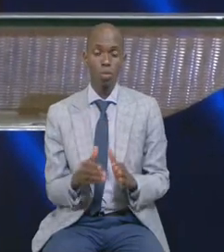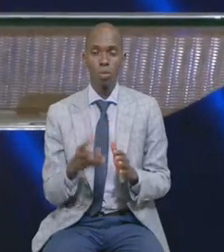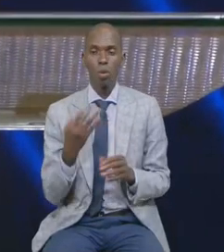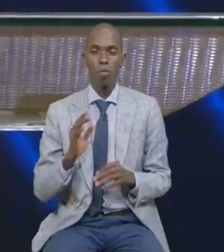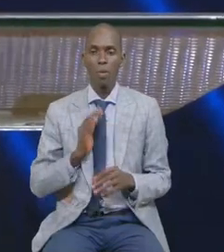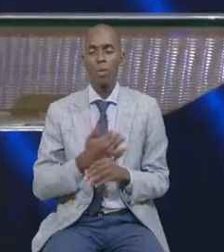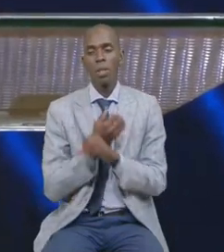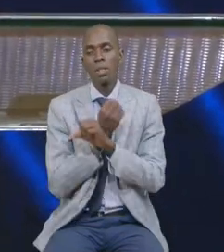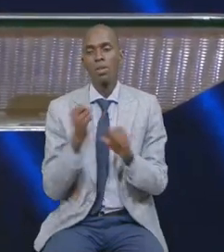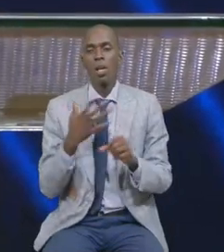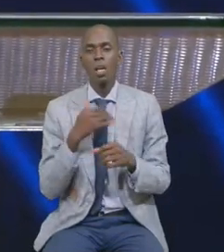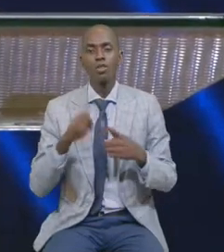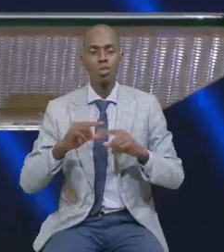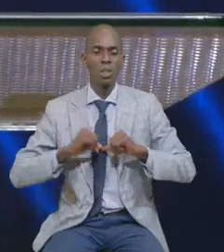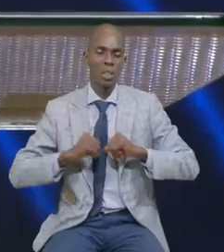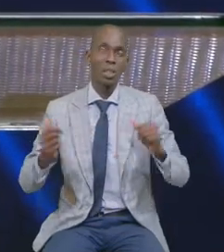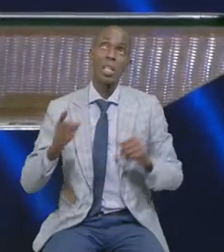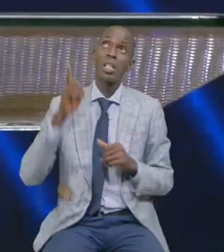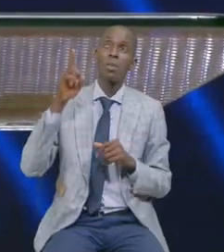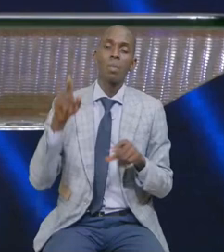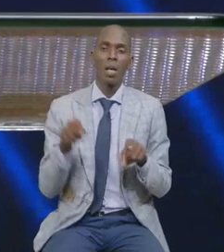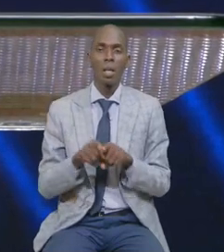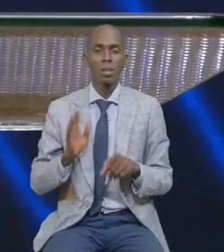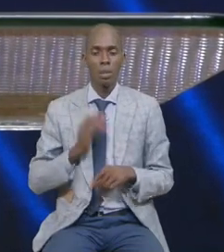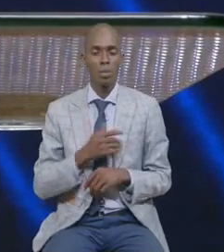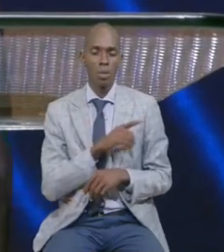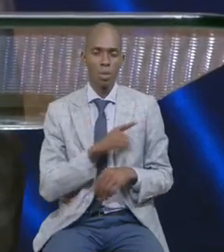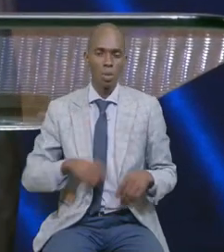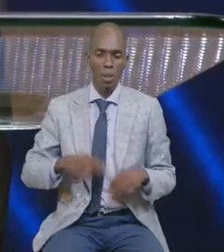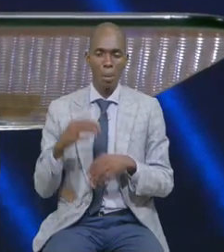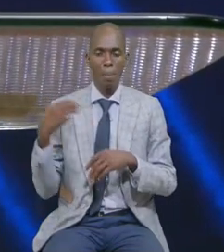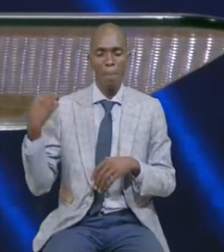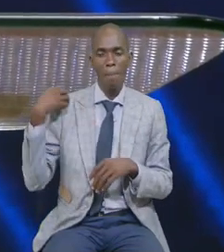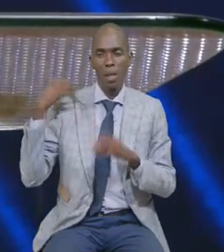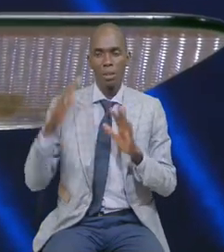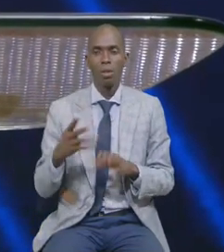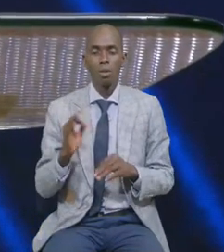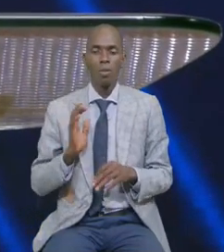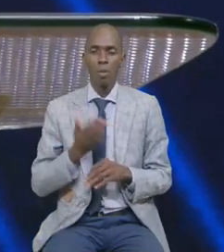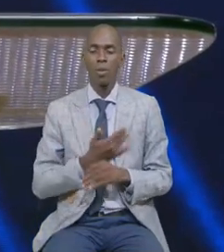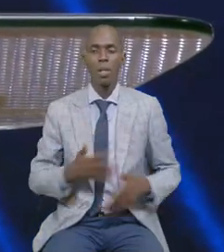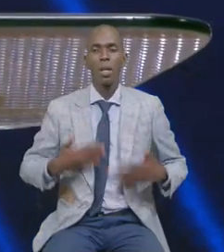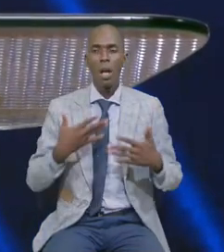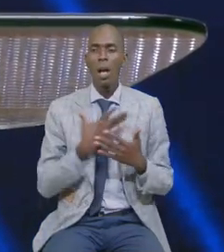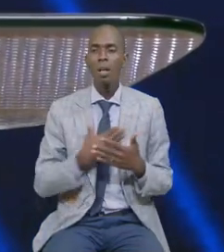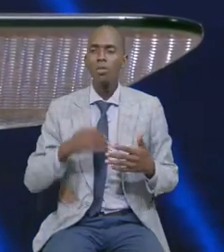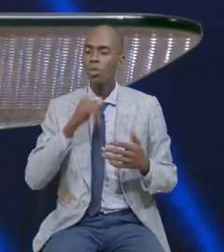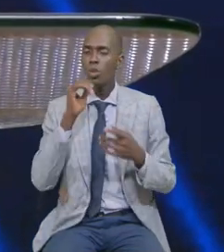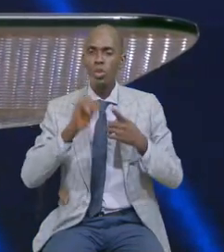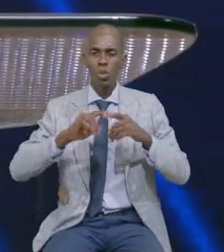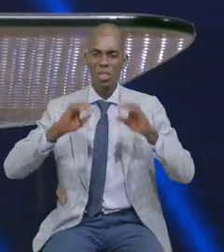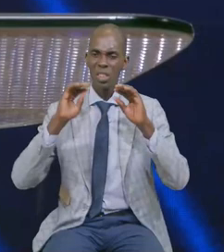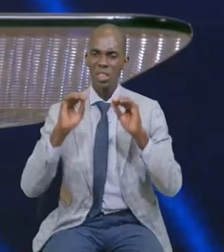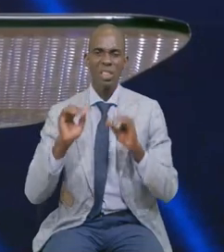him as the Lord and Master of their lives, and not to teach anything in